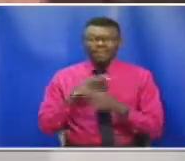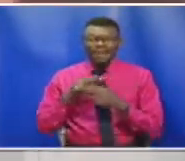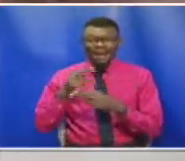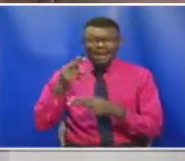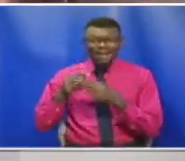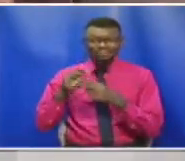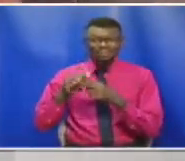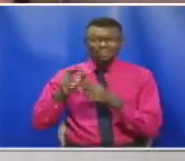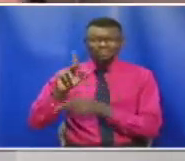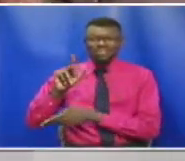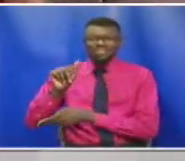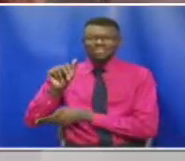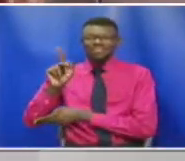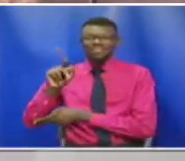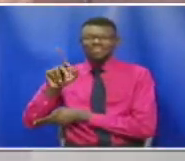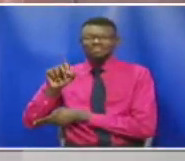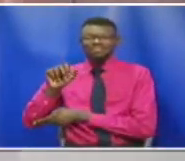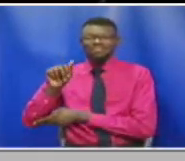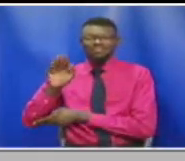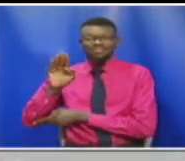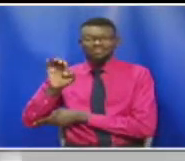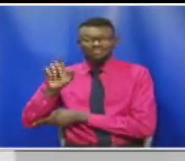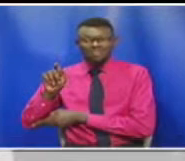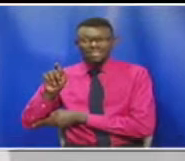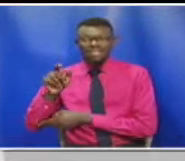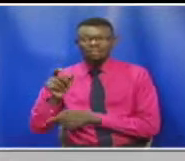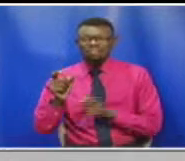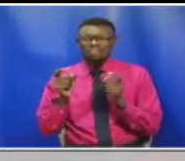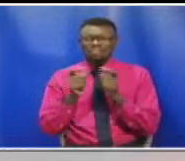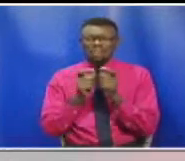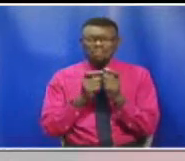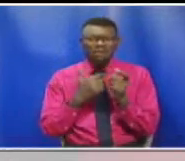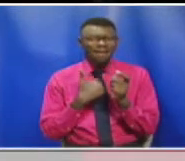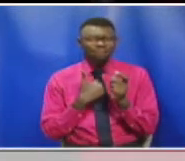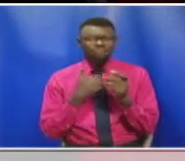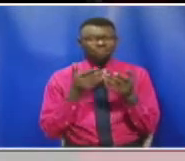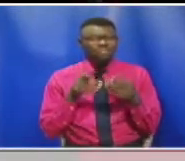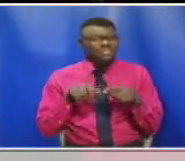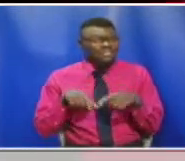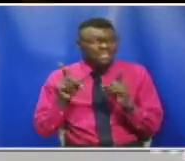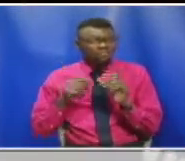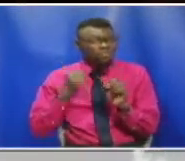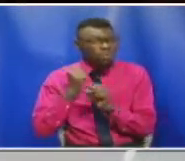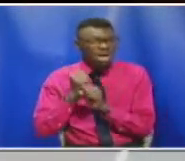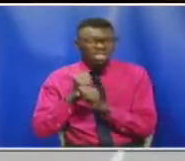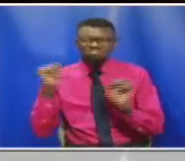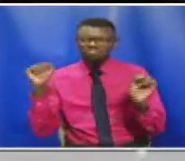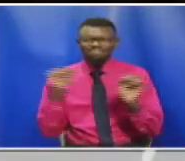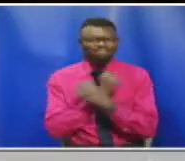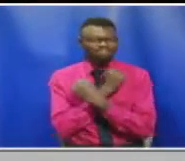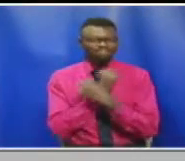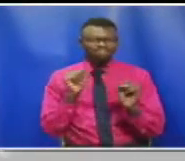The scars forever painting what she was undergoing and cannot now perform any chores on her own.